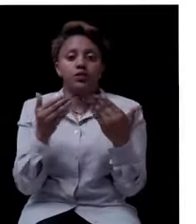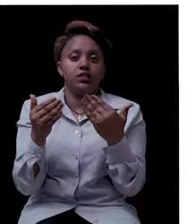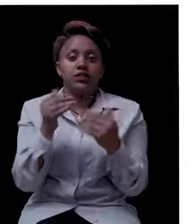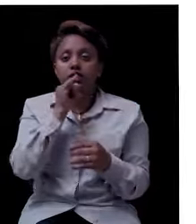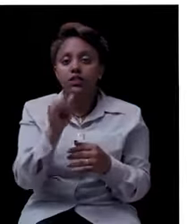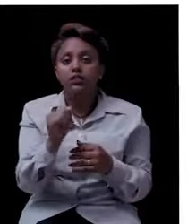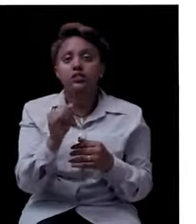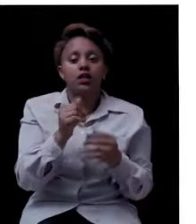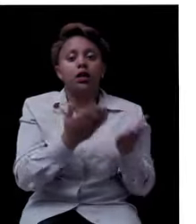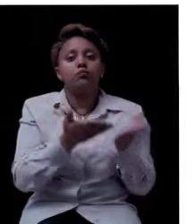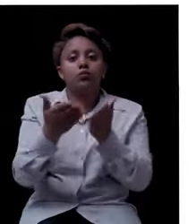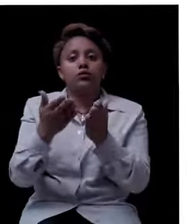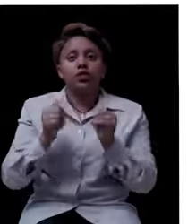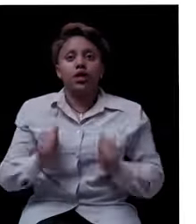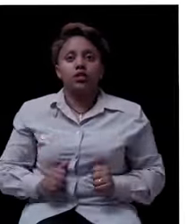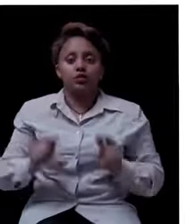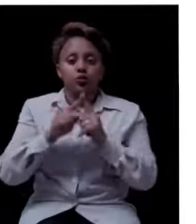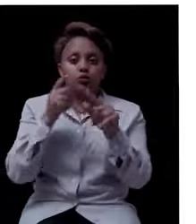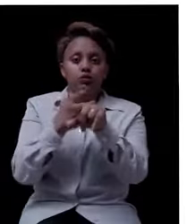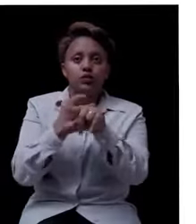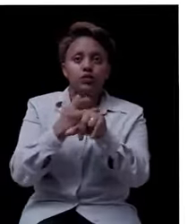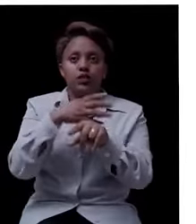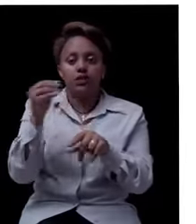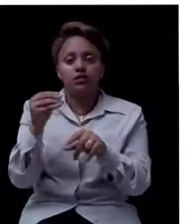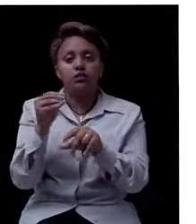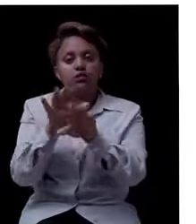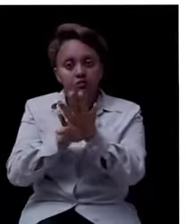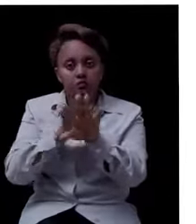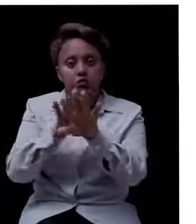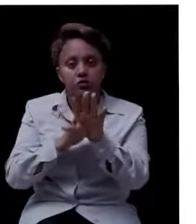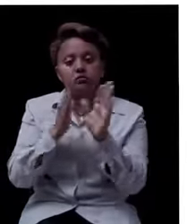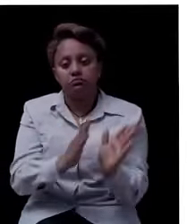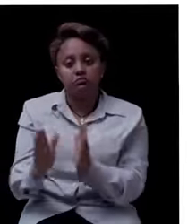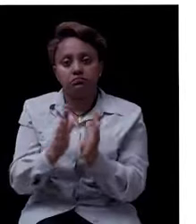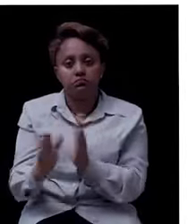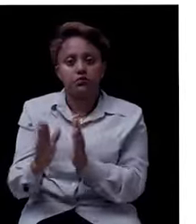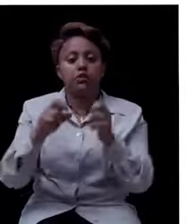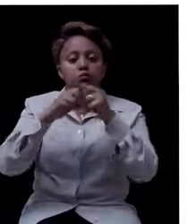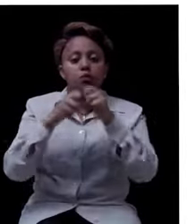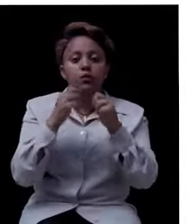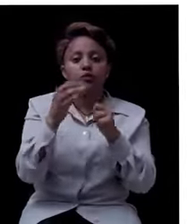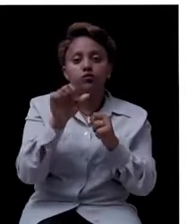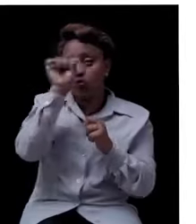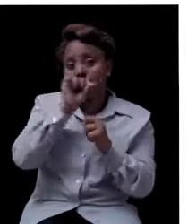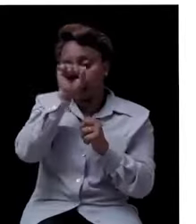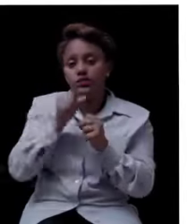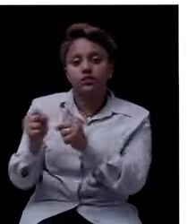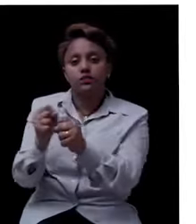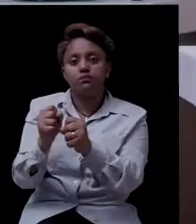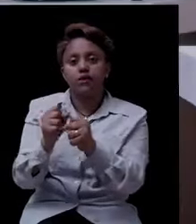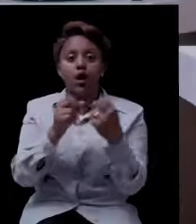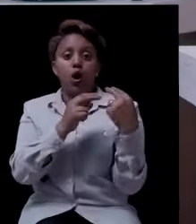computing. Autonomic computing is an approach to address the complexity and evolution problems of software systems.